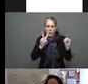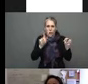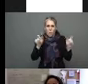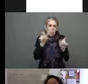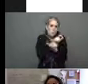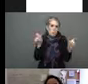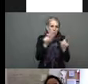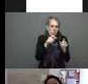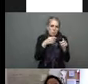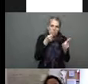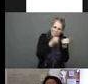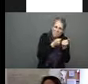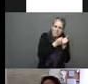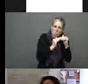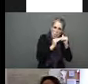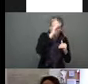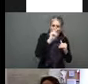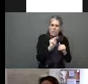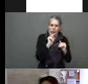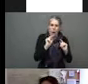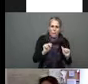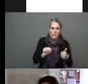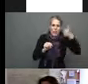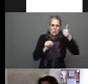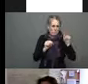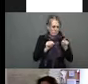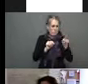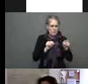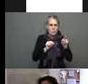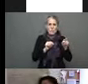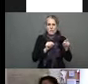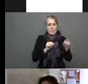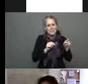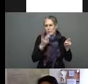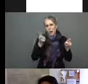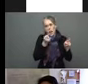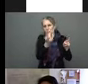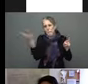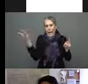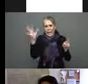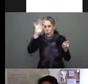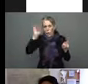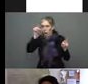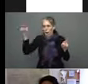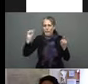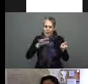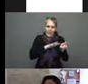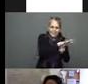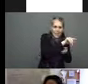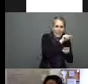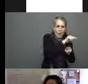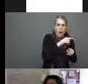um, more susceptible to those other modulating factors than the noun adjective bias. Um,